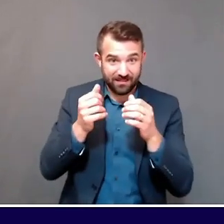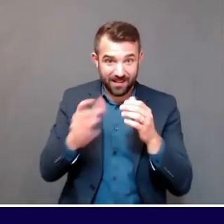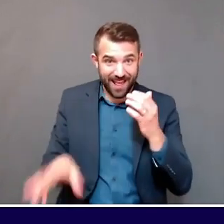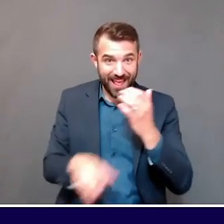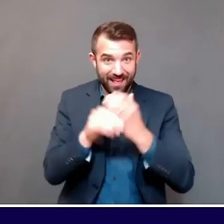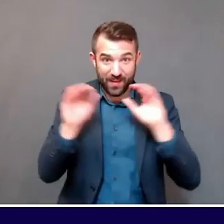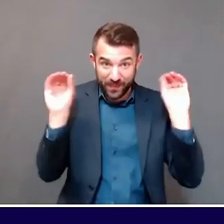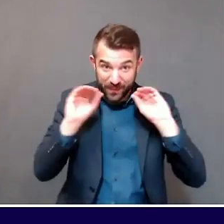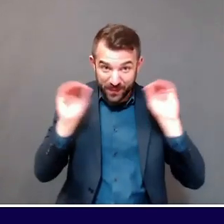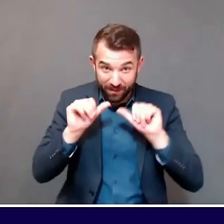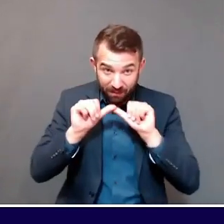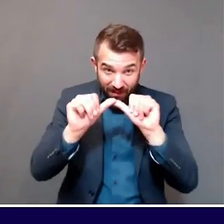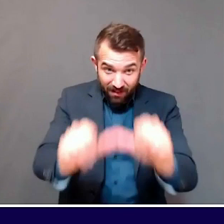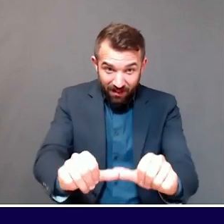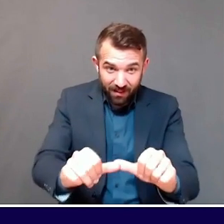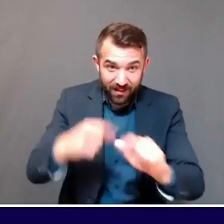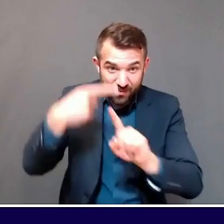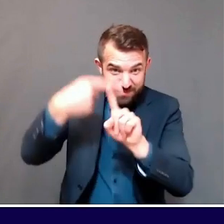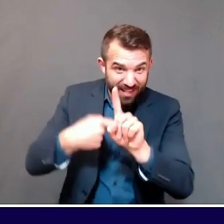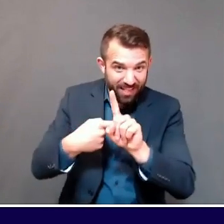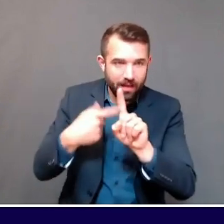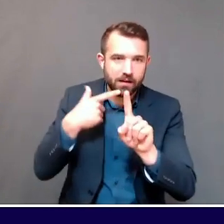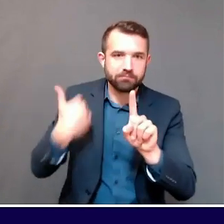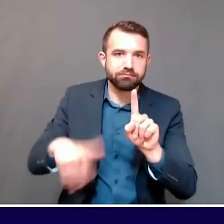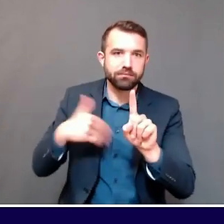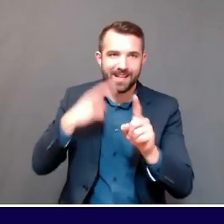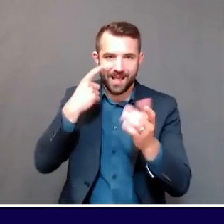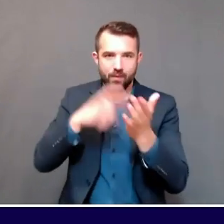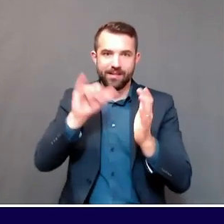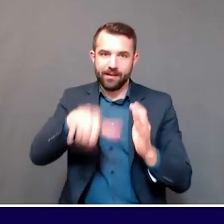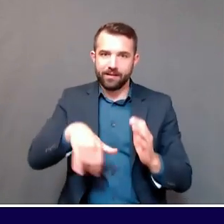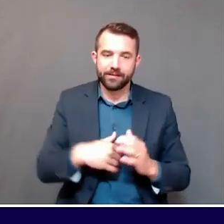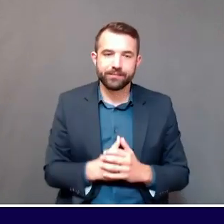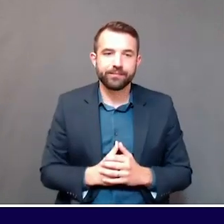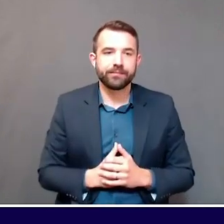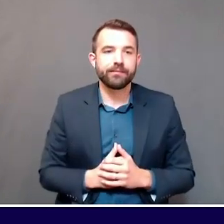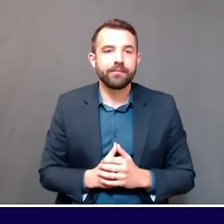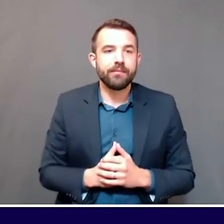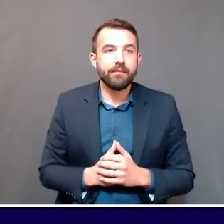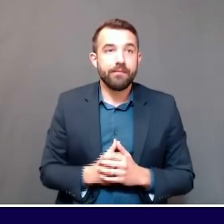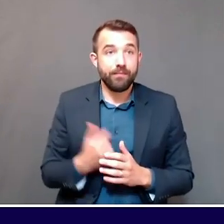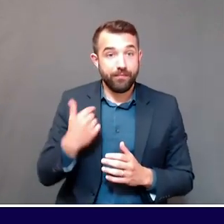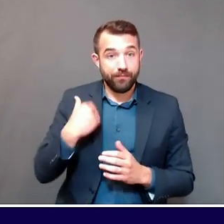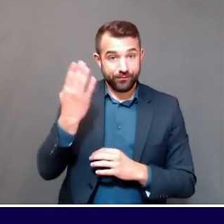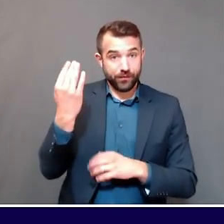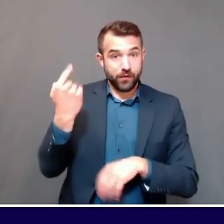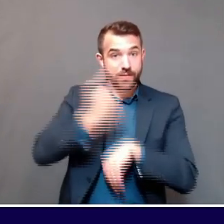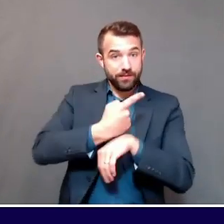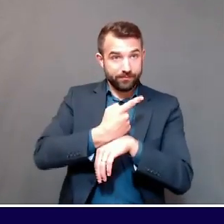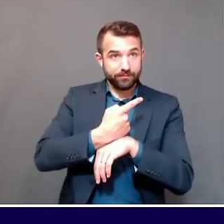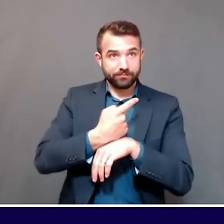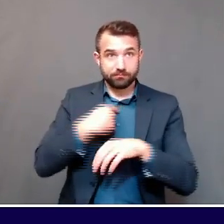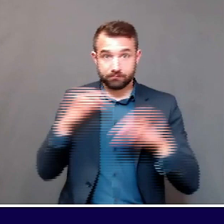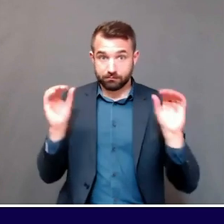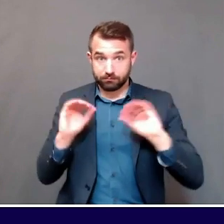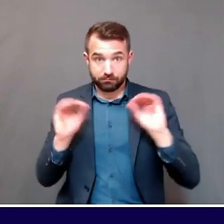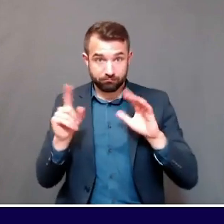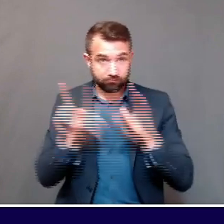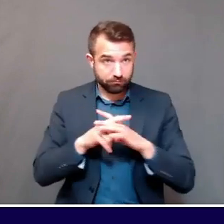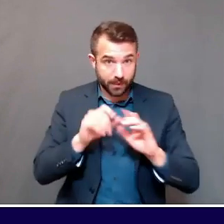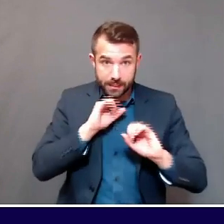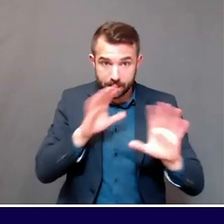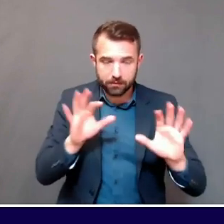we've gone not 1, but 2 full periods of transmission where there haven't been any cases. That gives